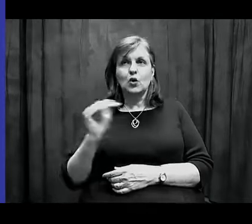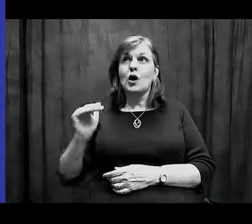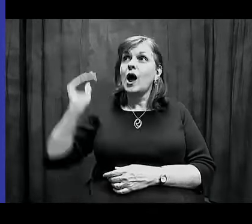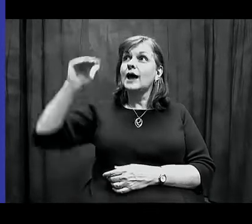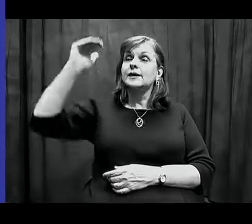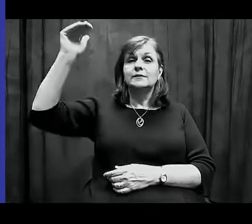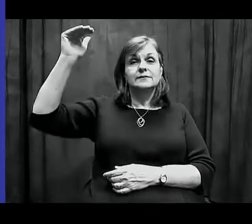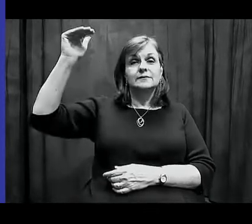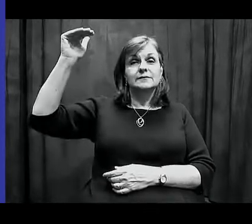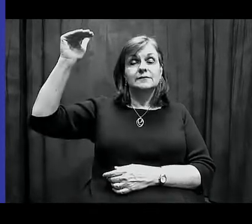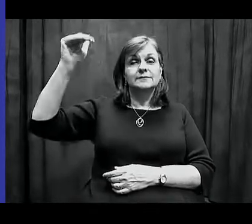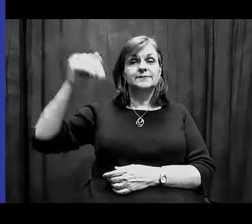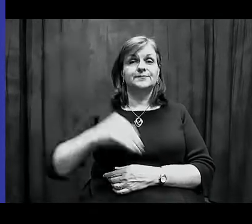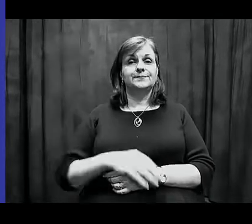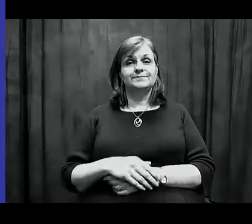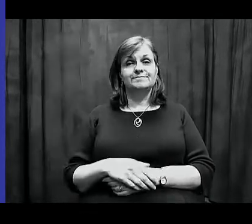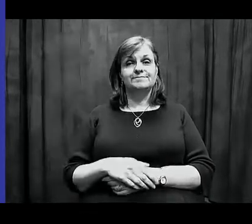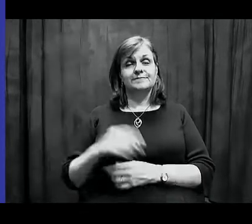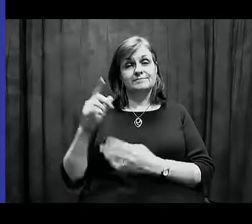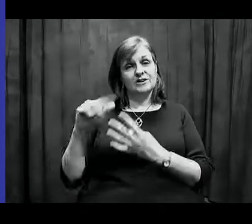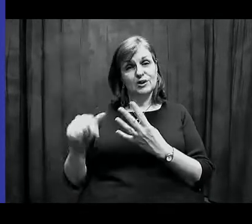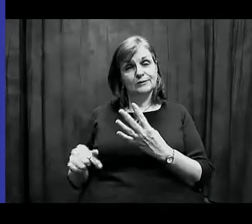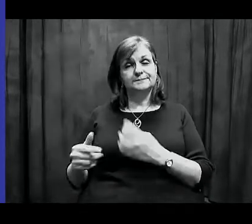how tall you are,